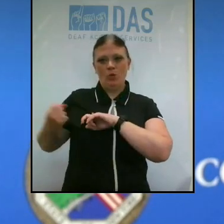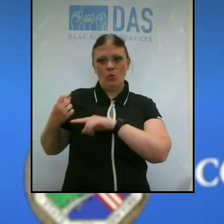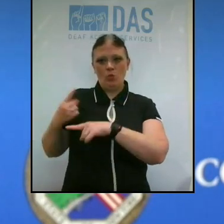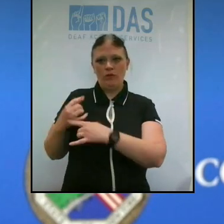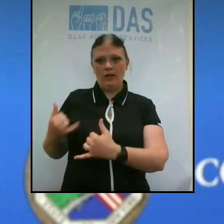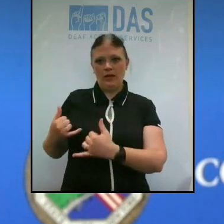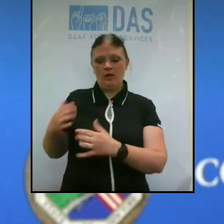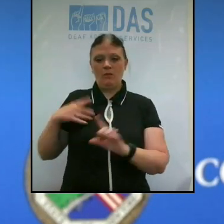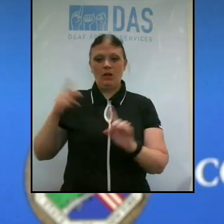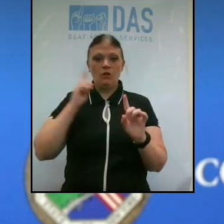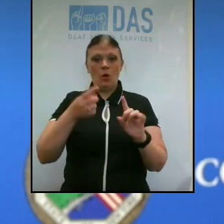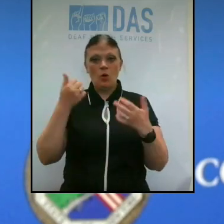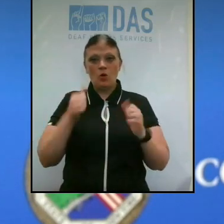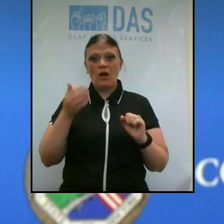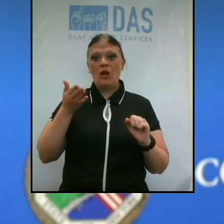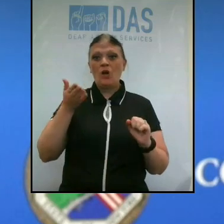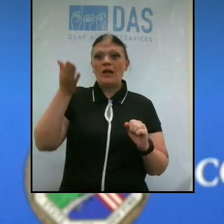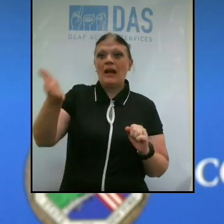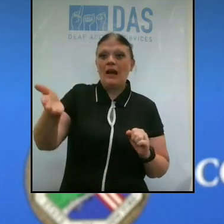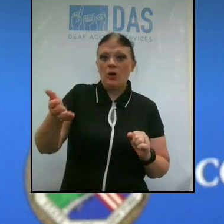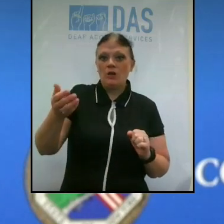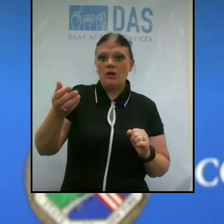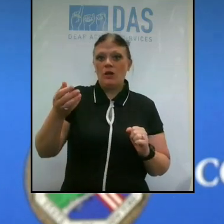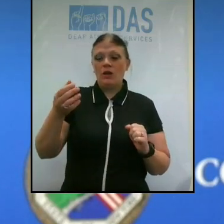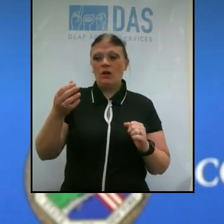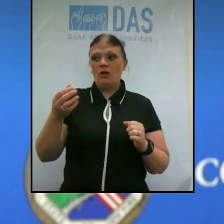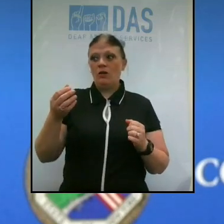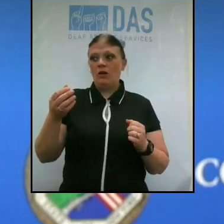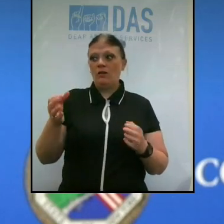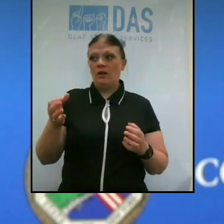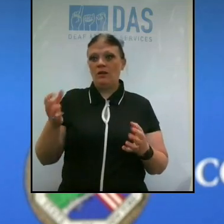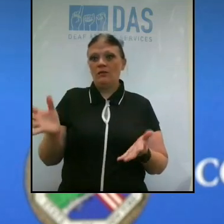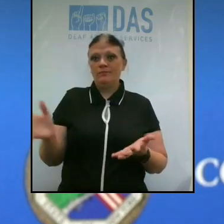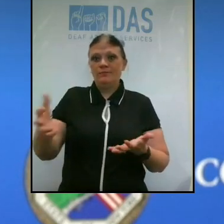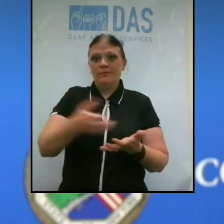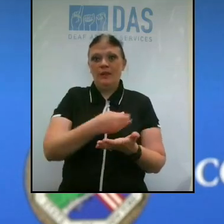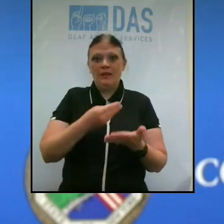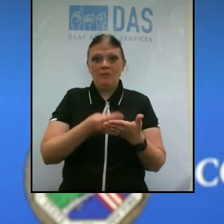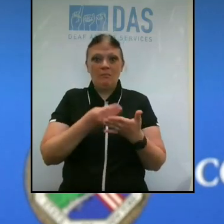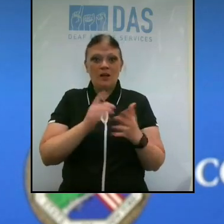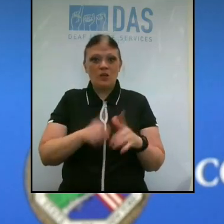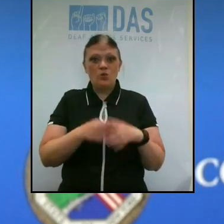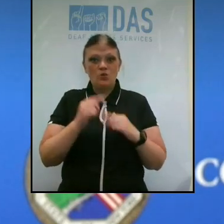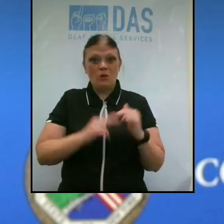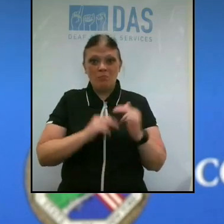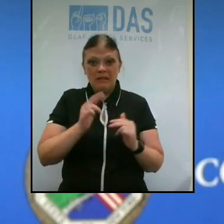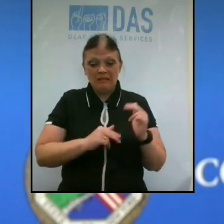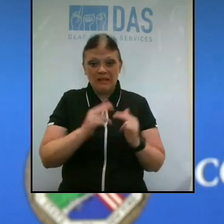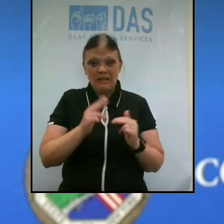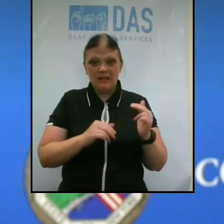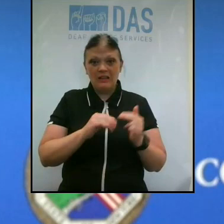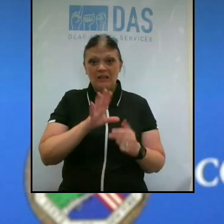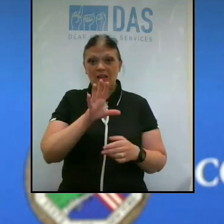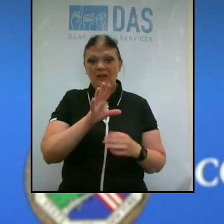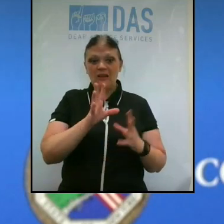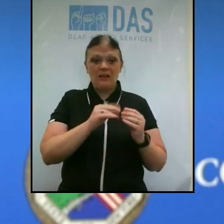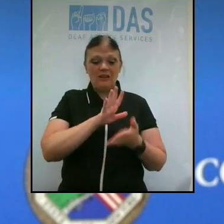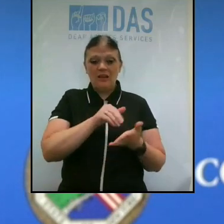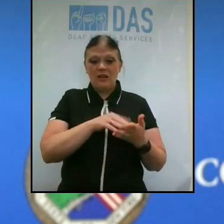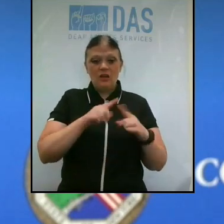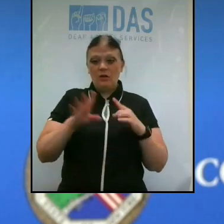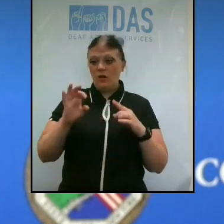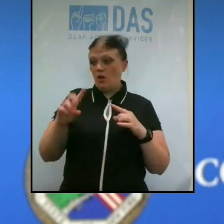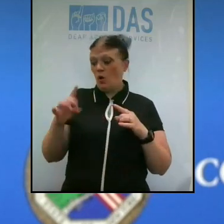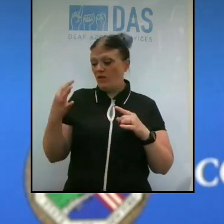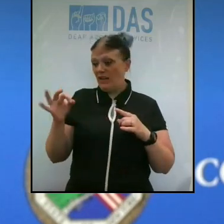was to try to get out there and raise the money that would be necessary to start building this convention center, but of course with COVID-19 everything else has